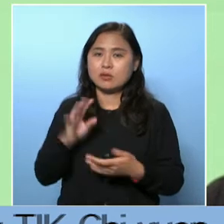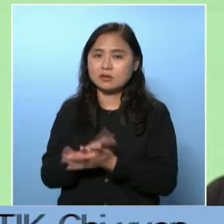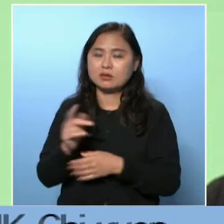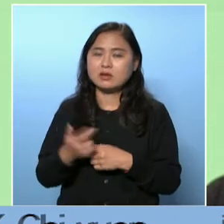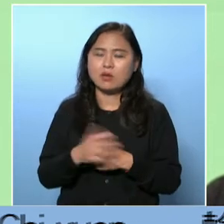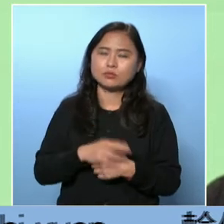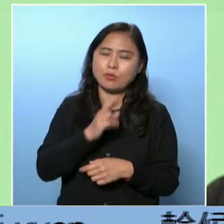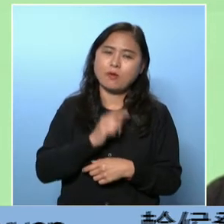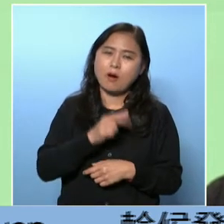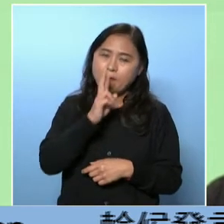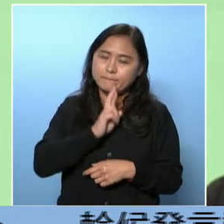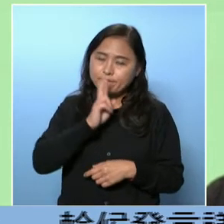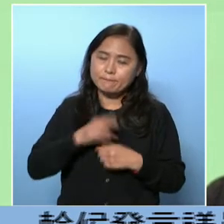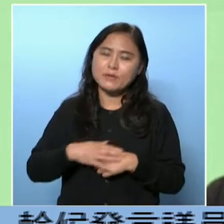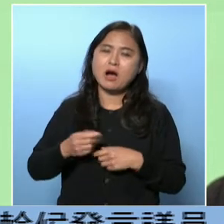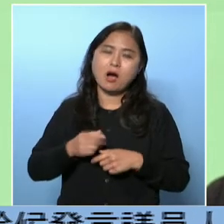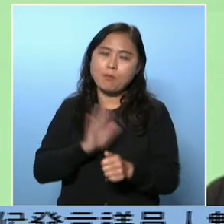advice.